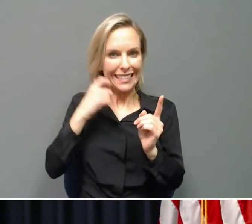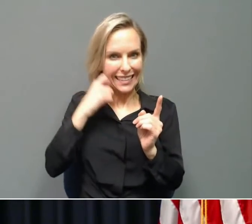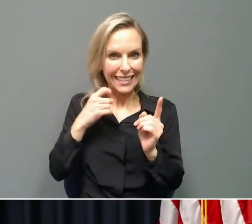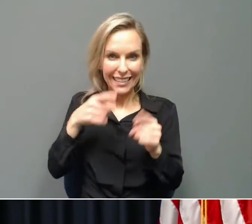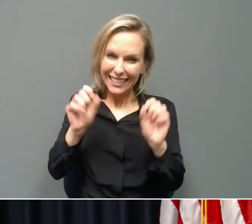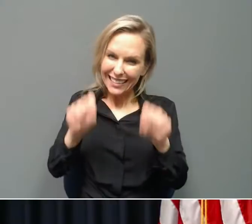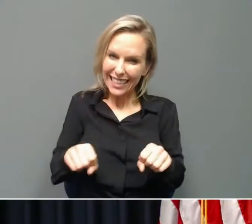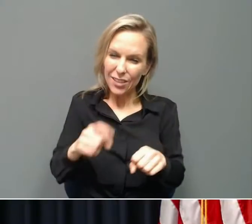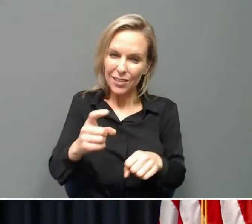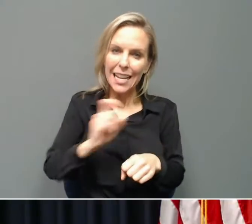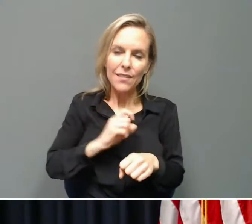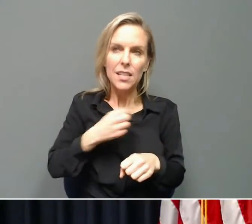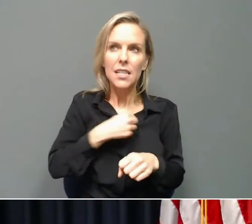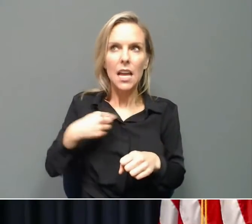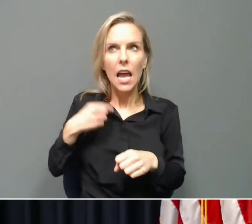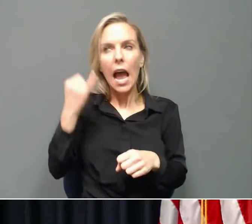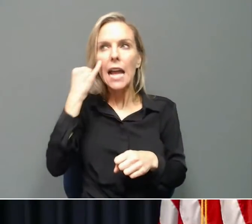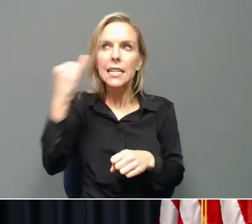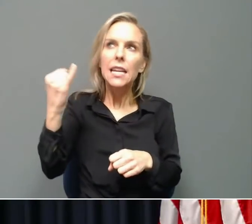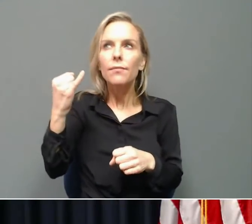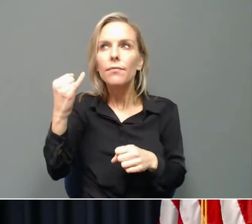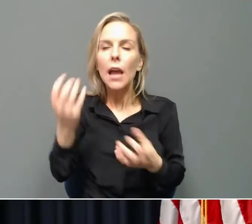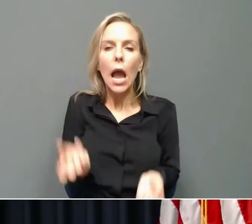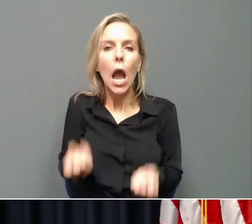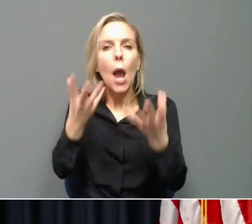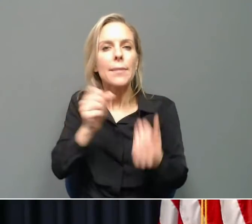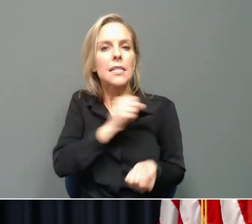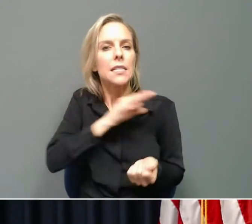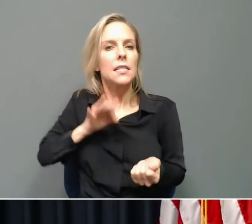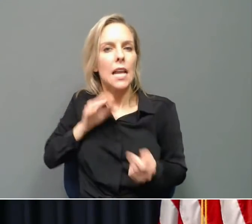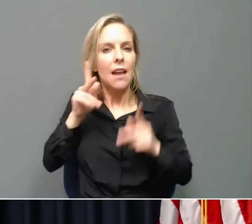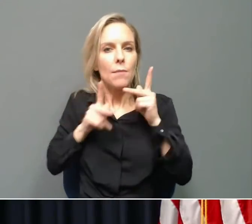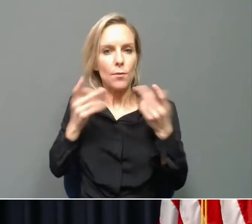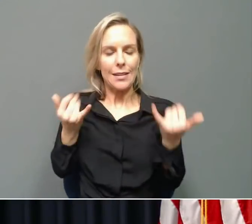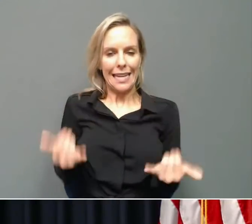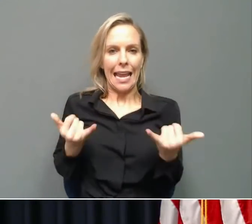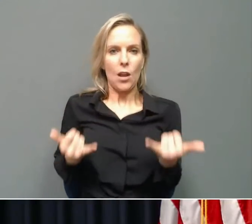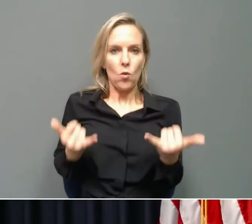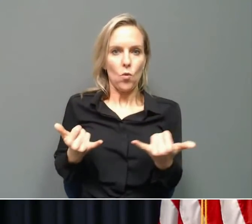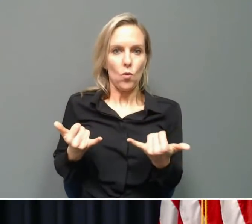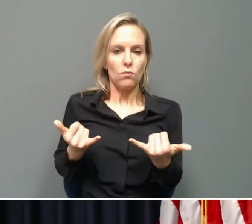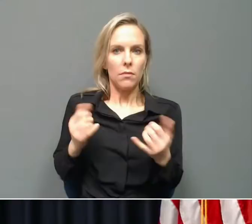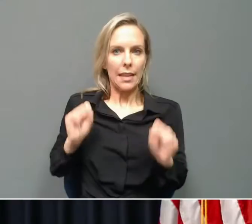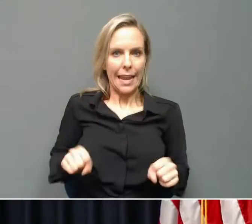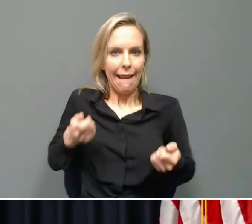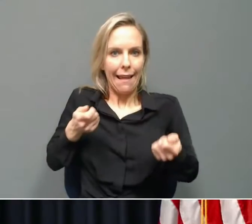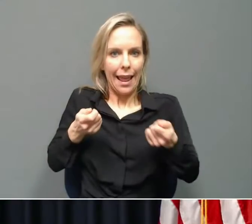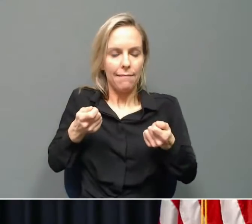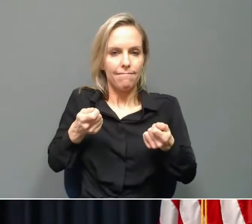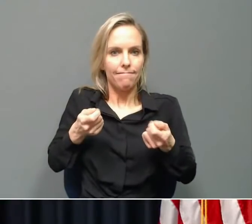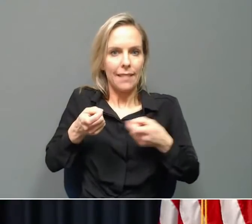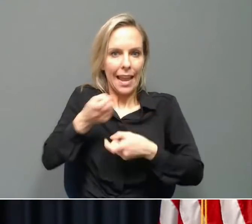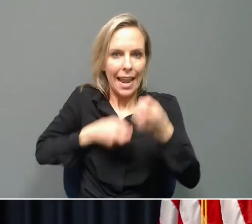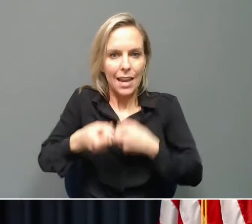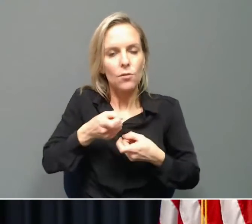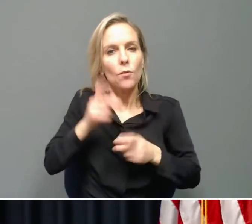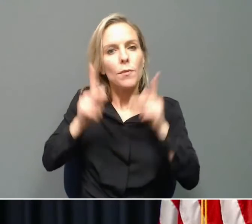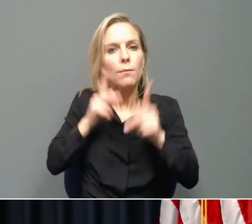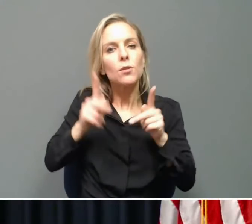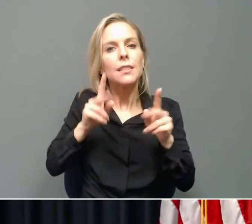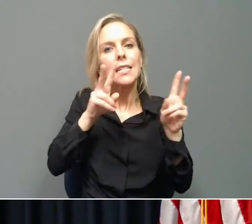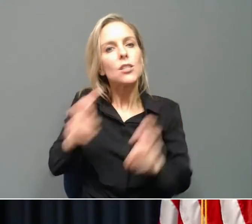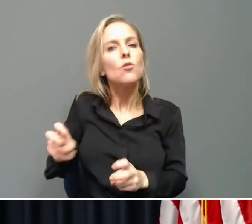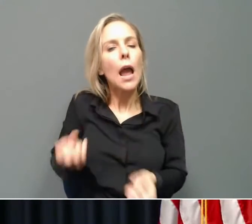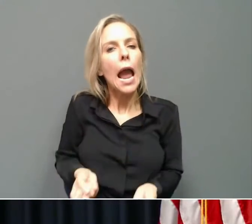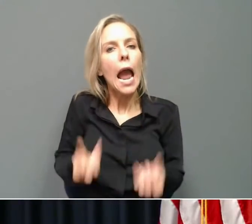us an idea of how many staff people there are today that can handle people's issues, and how many there